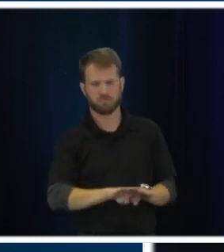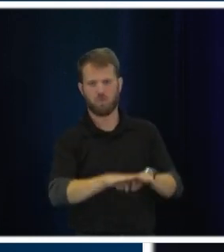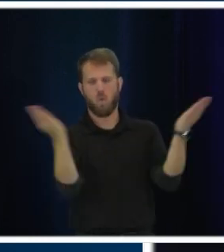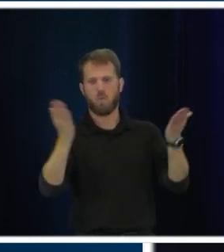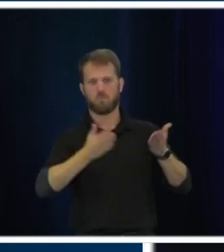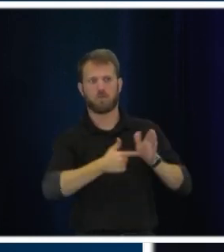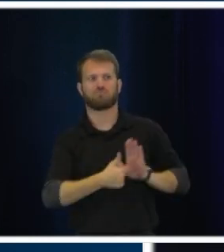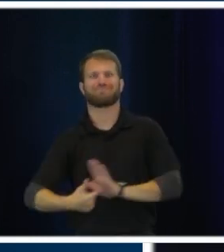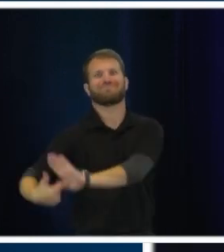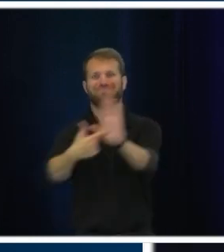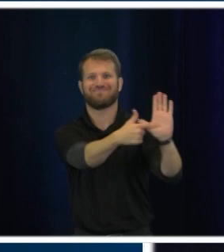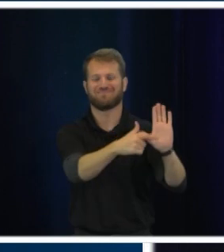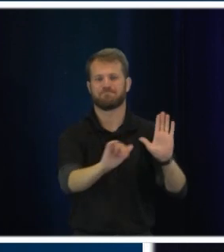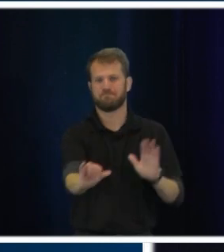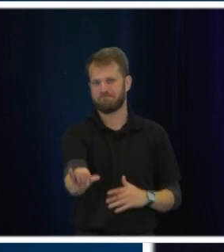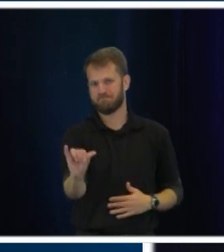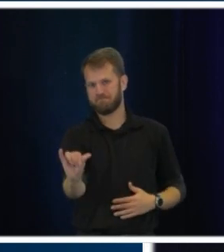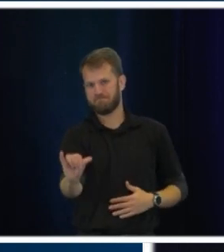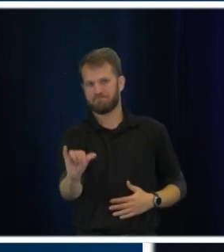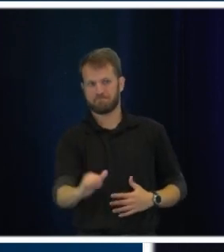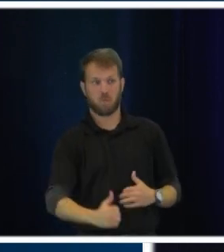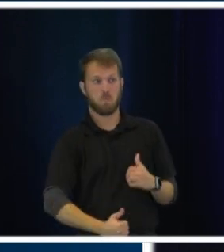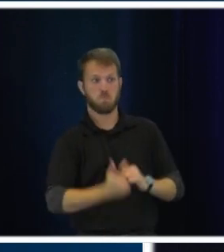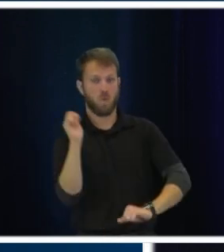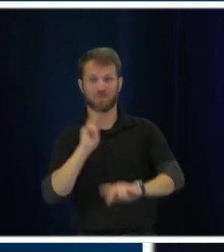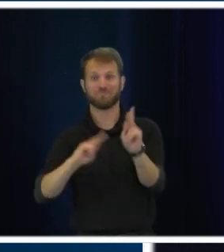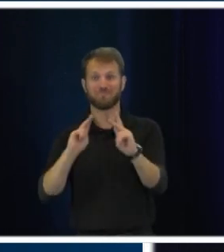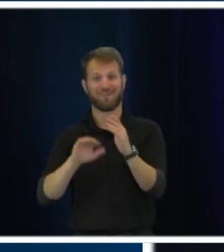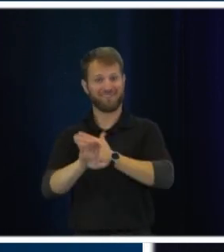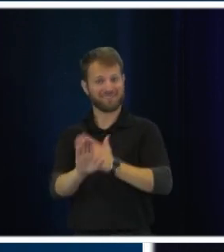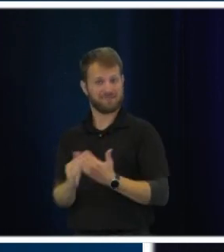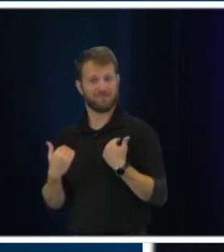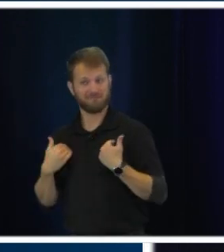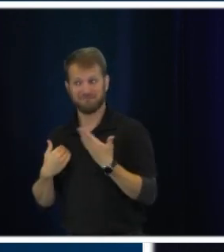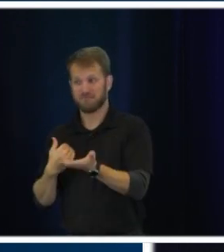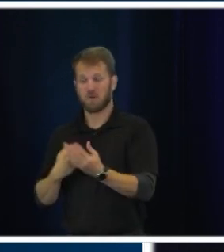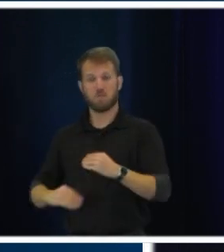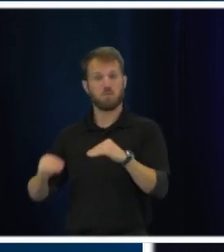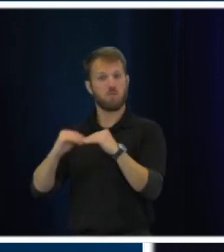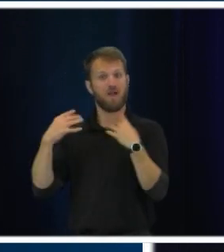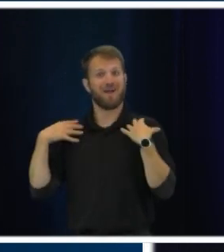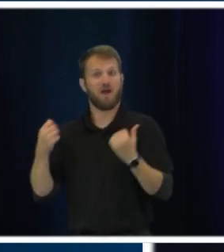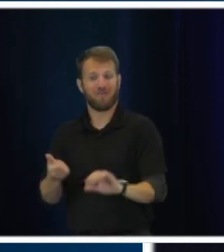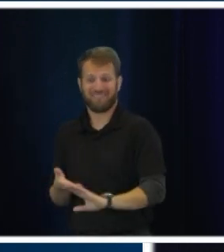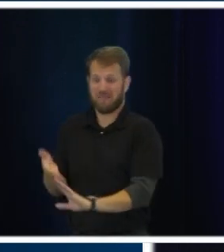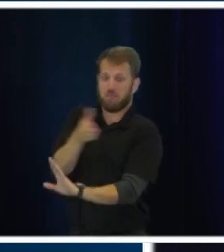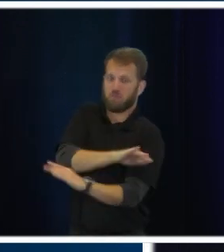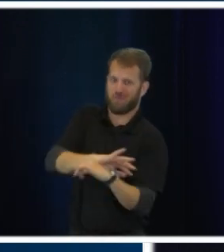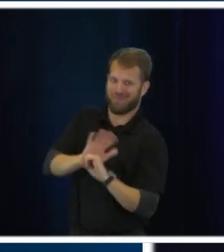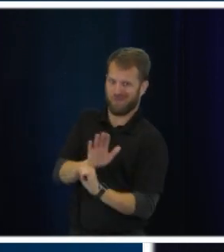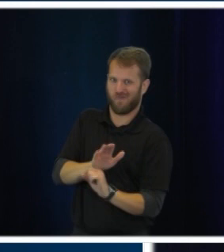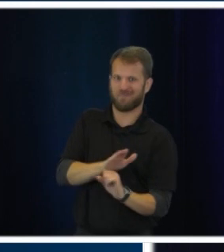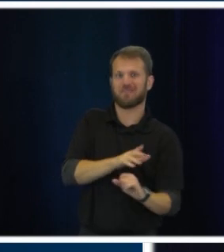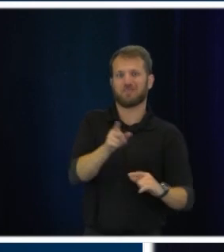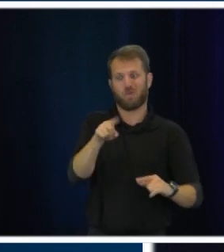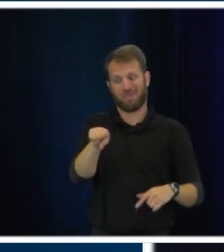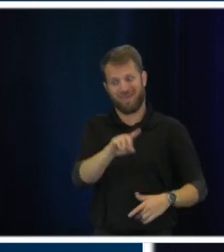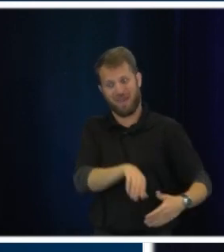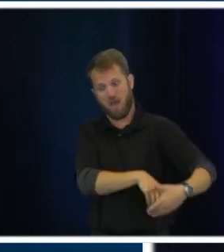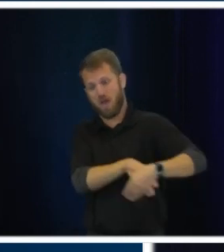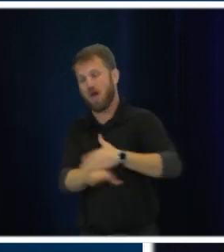the majority population had access. They were healthier going into the pandemic,